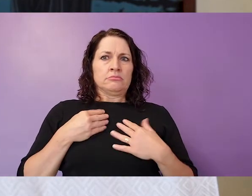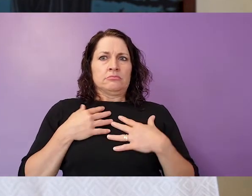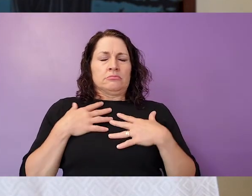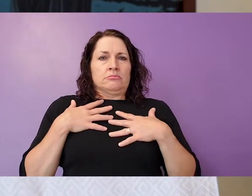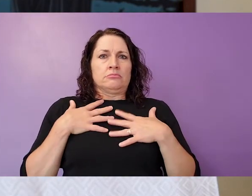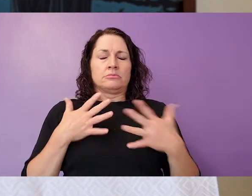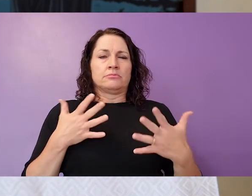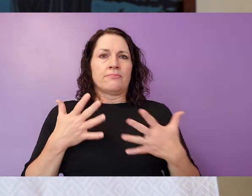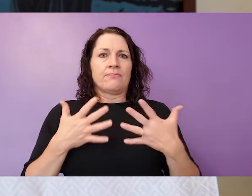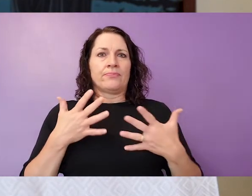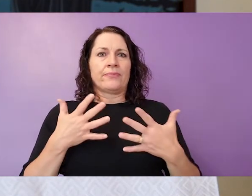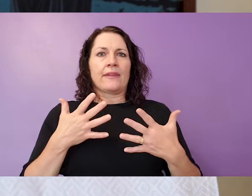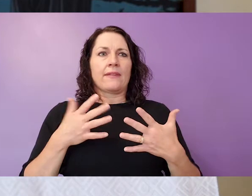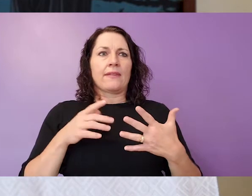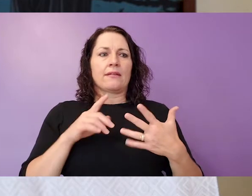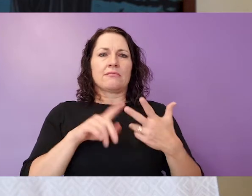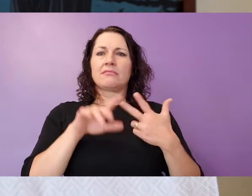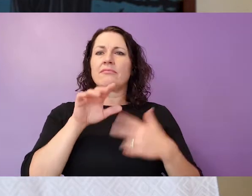seed that just